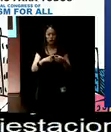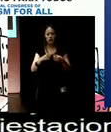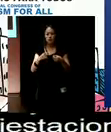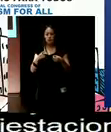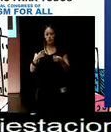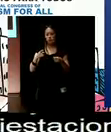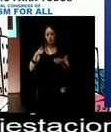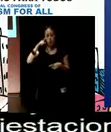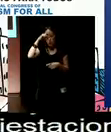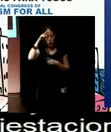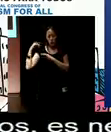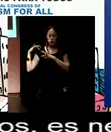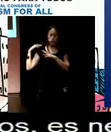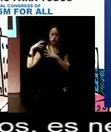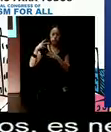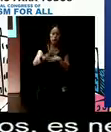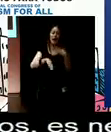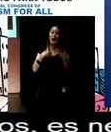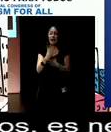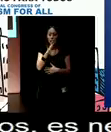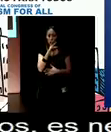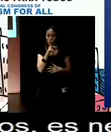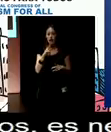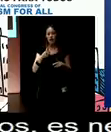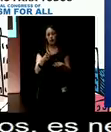all populations.